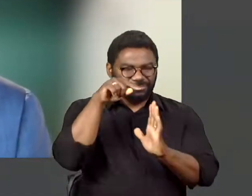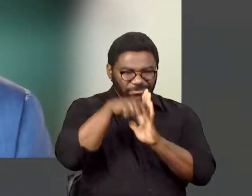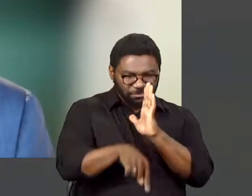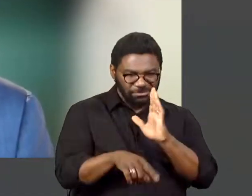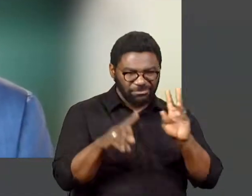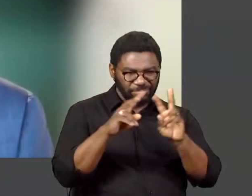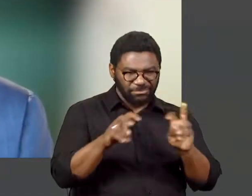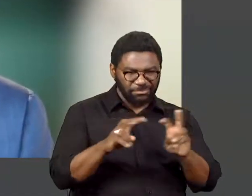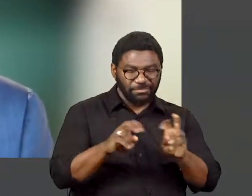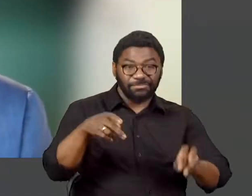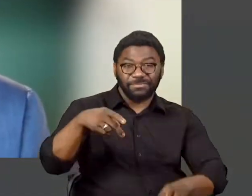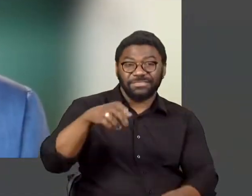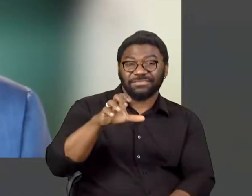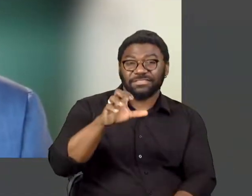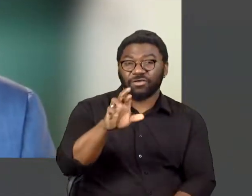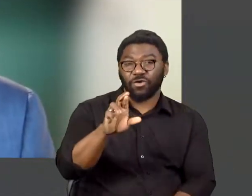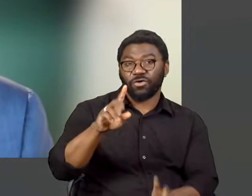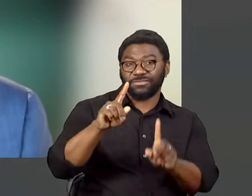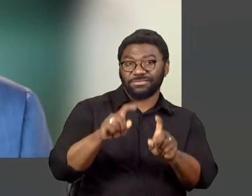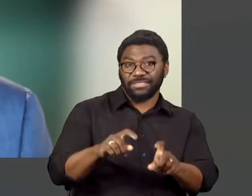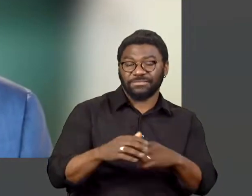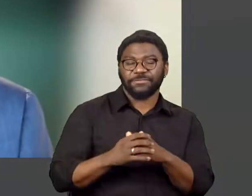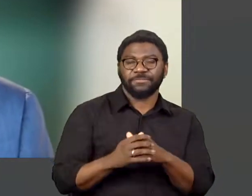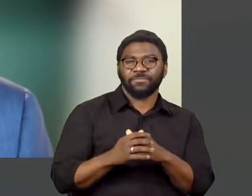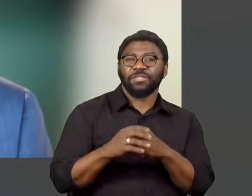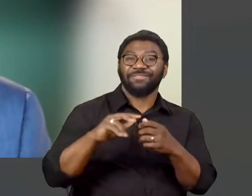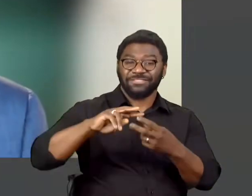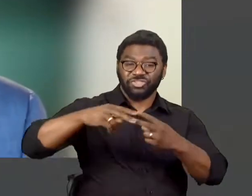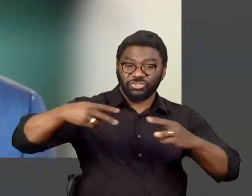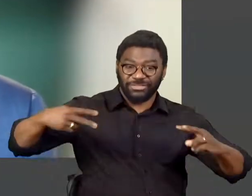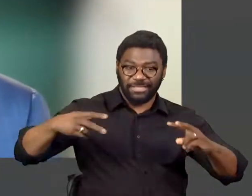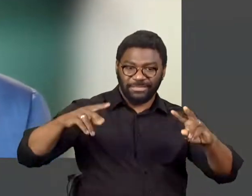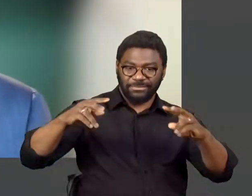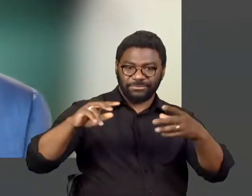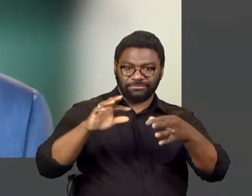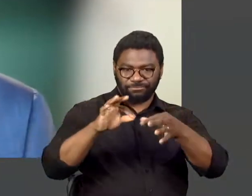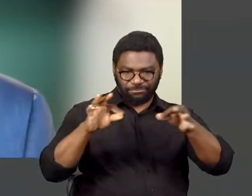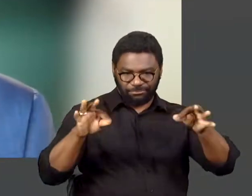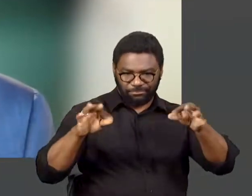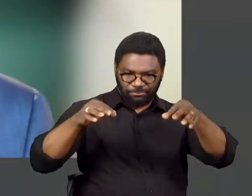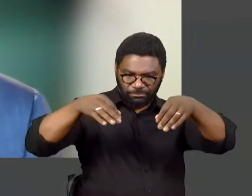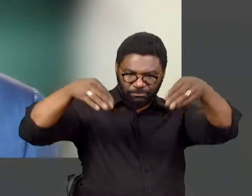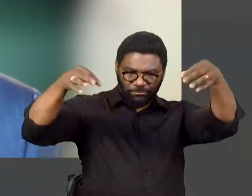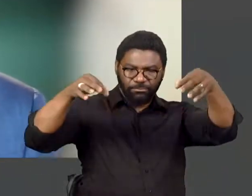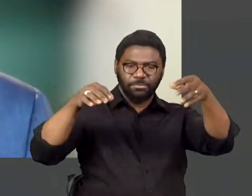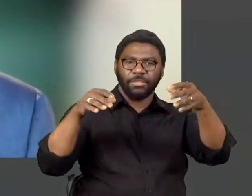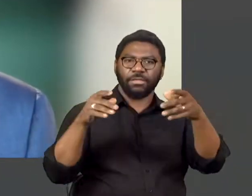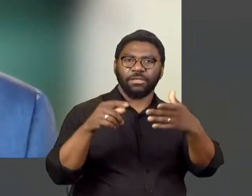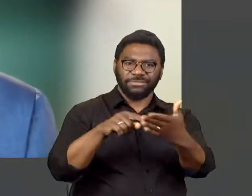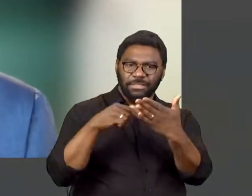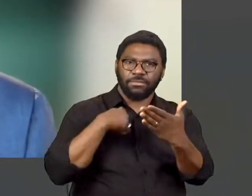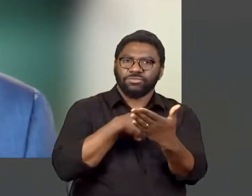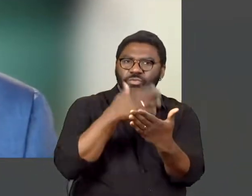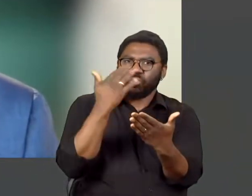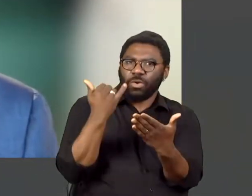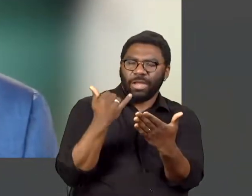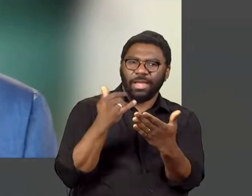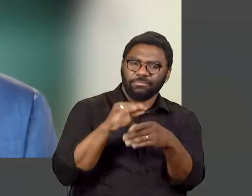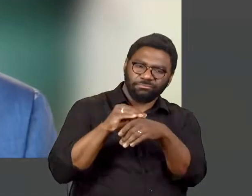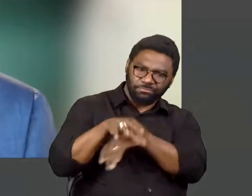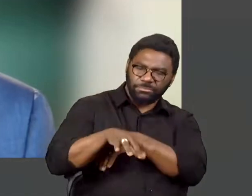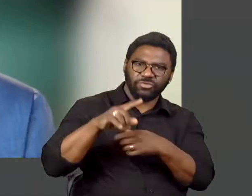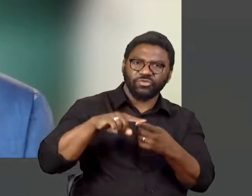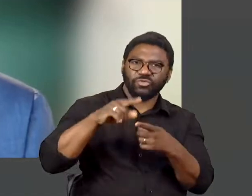using PCR testing. These gene sequences can tell us about why this particular strain of H5N1 was able to move into dairy